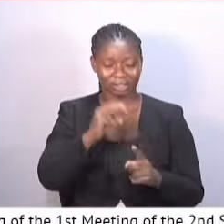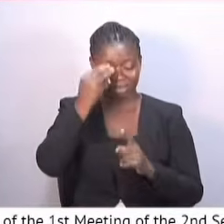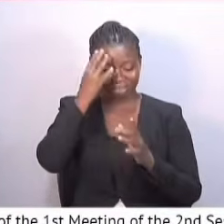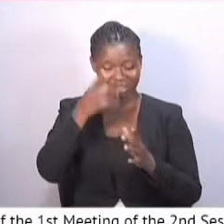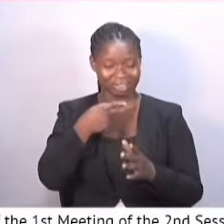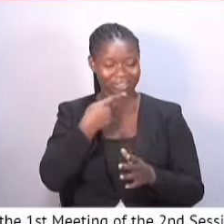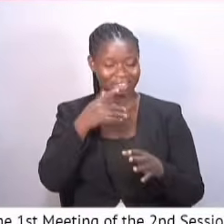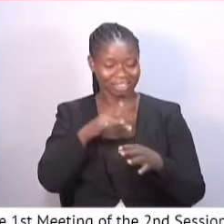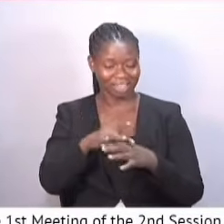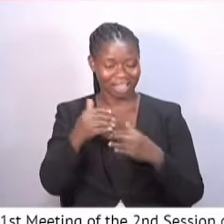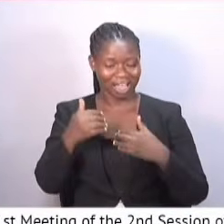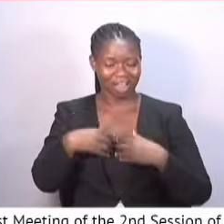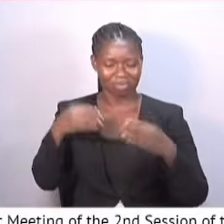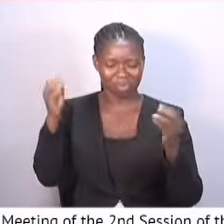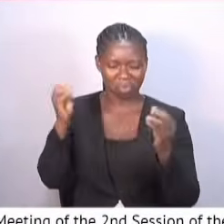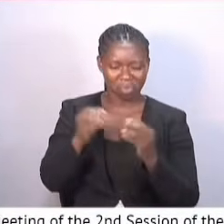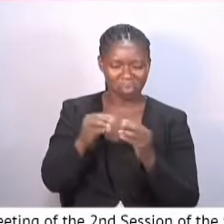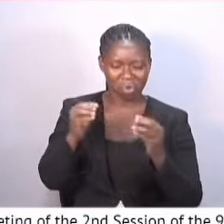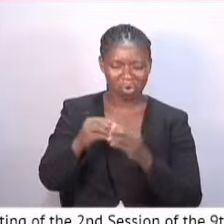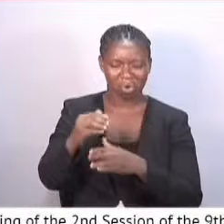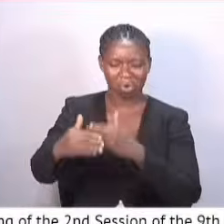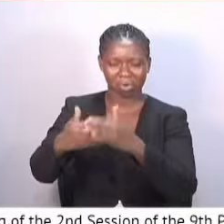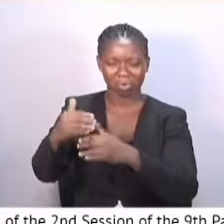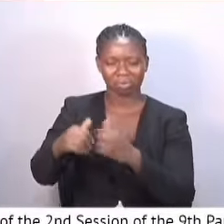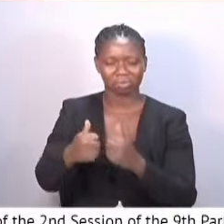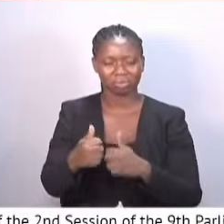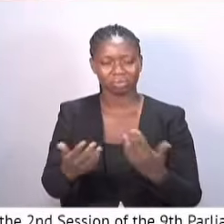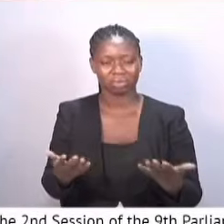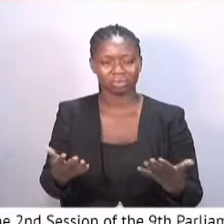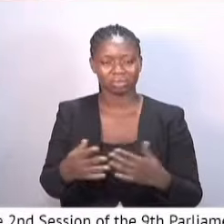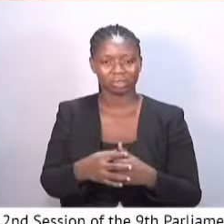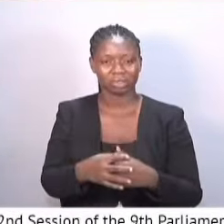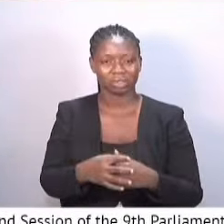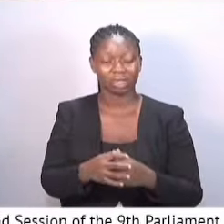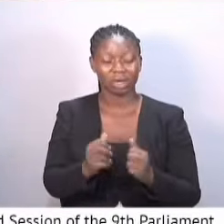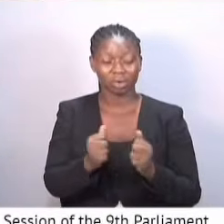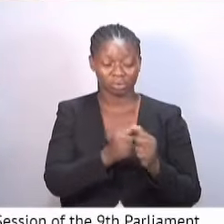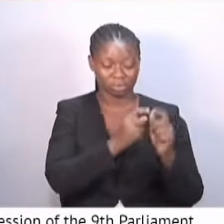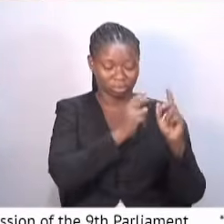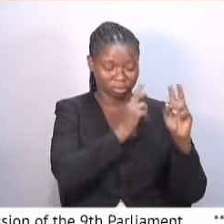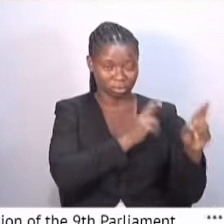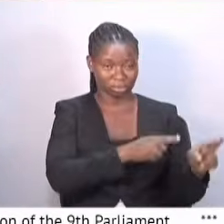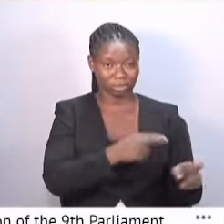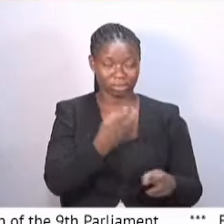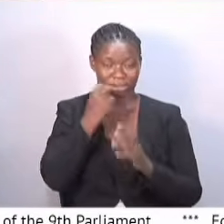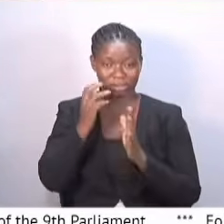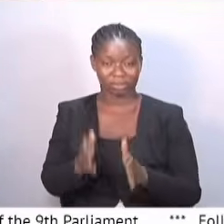minister indicated that he has made a lot of progress. Mr. Speaker, with respect,